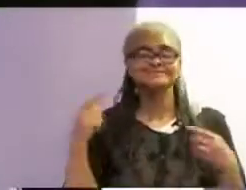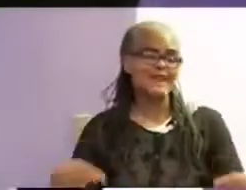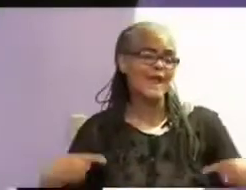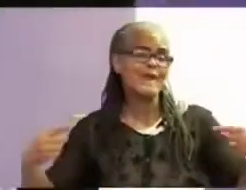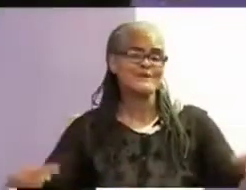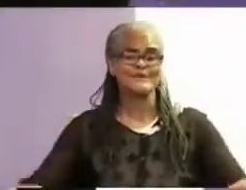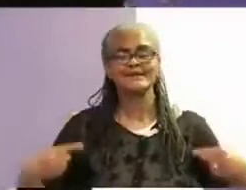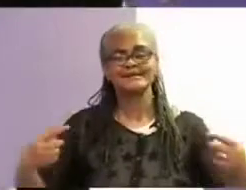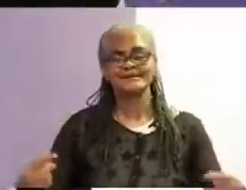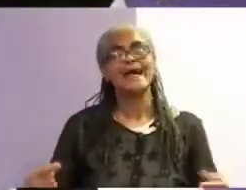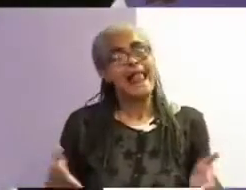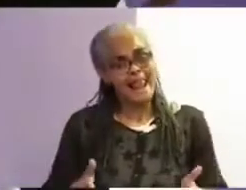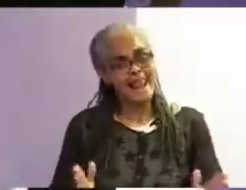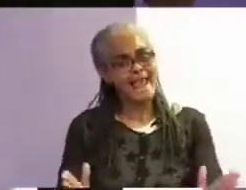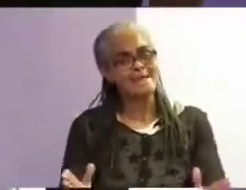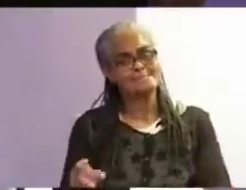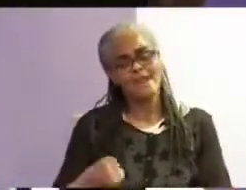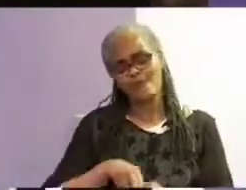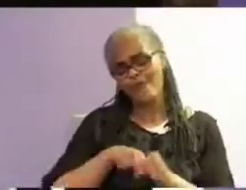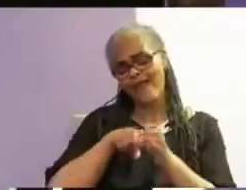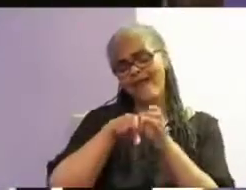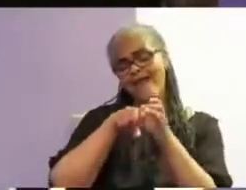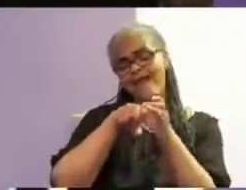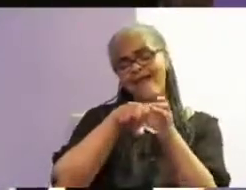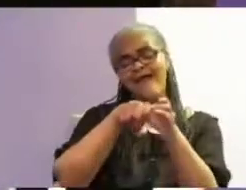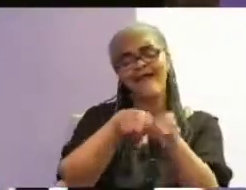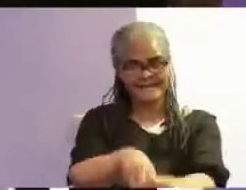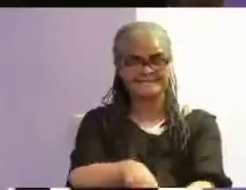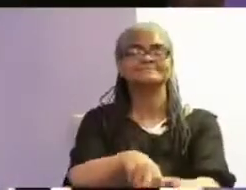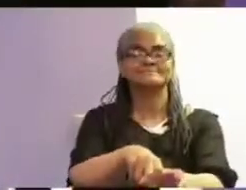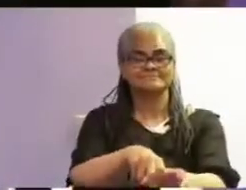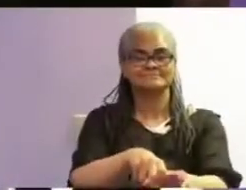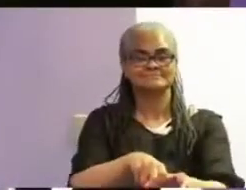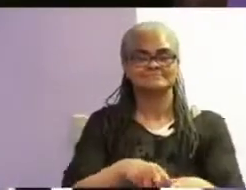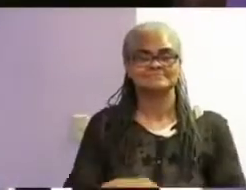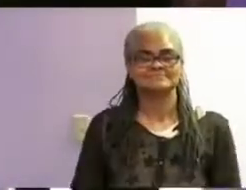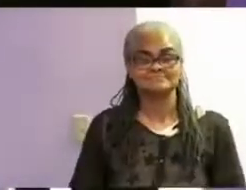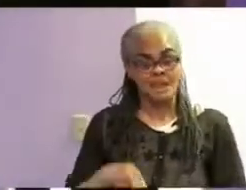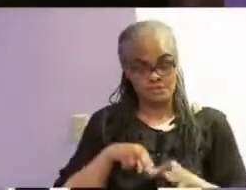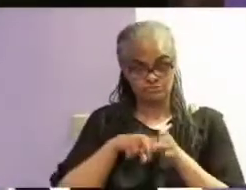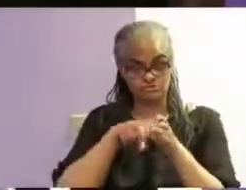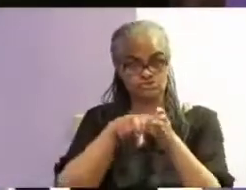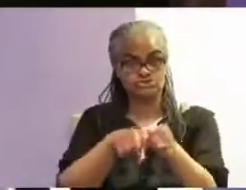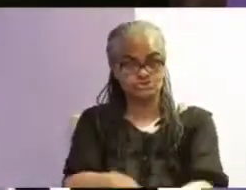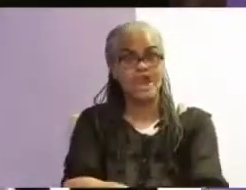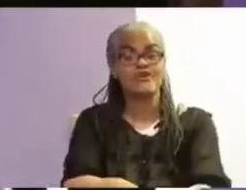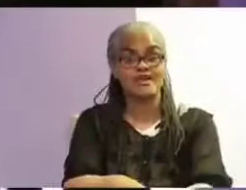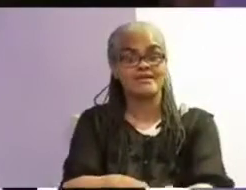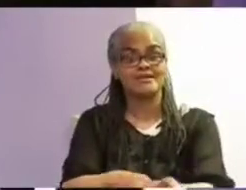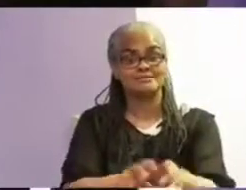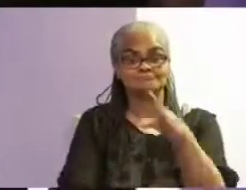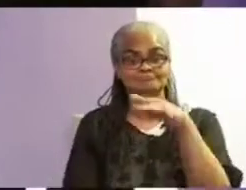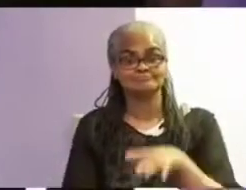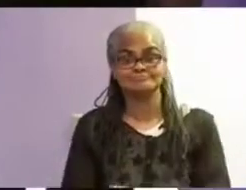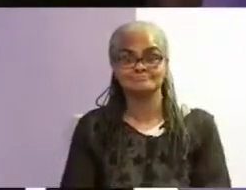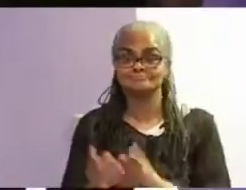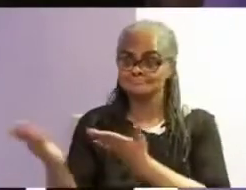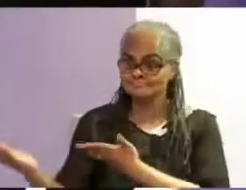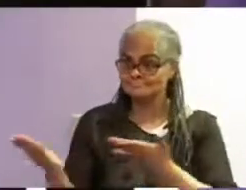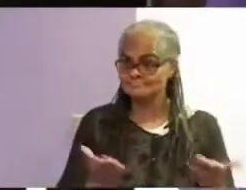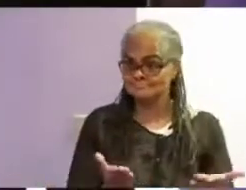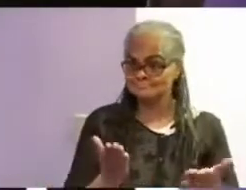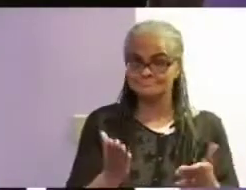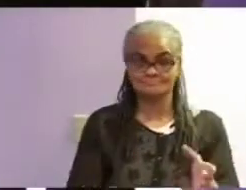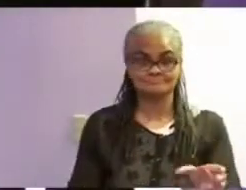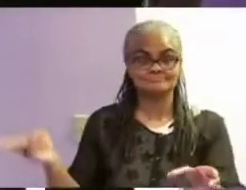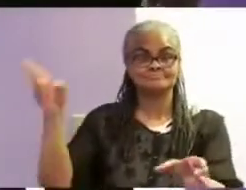me ride. Bible says the chariot came down and got Elijah. He threw